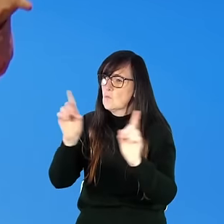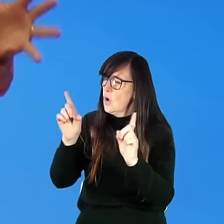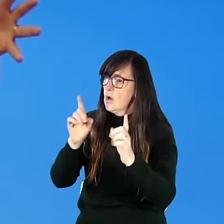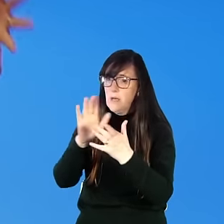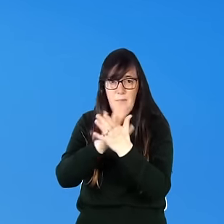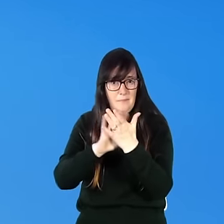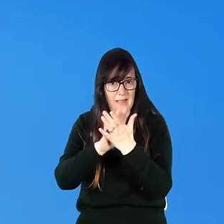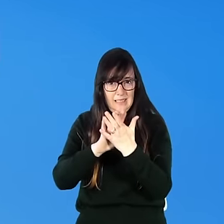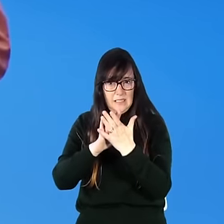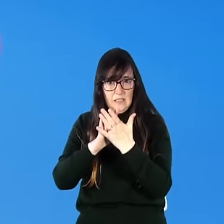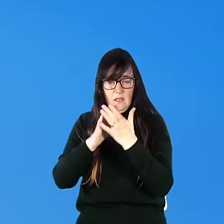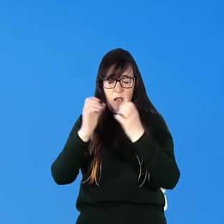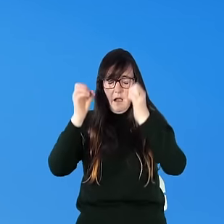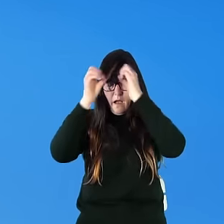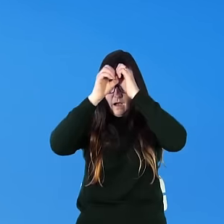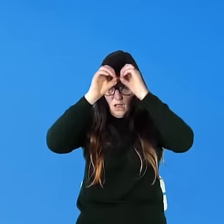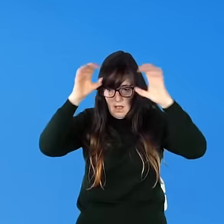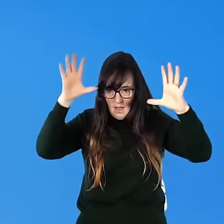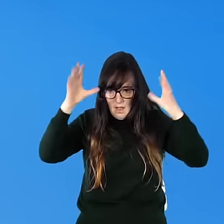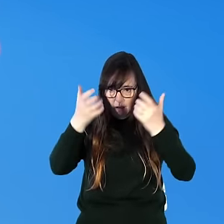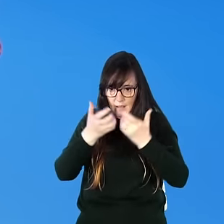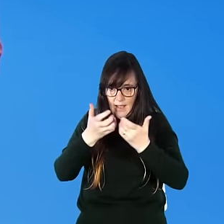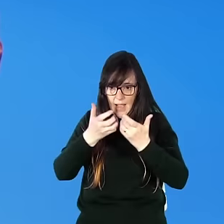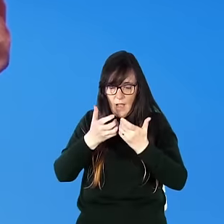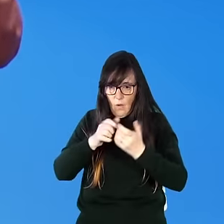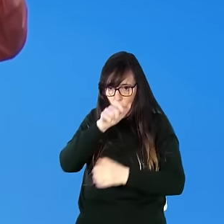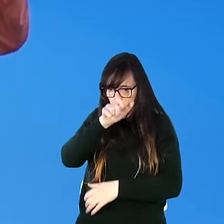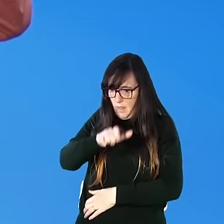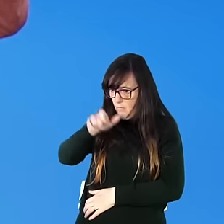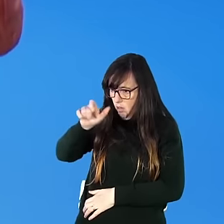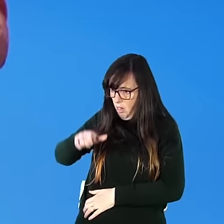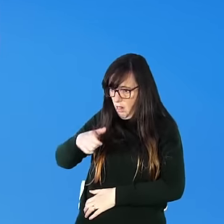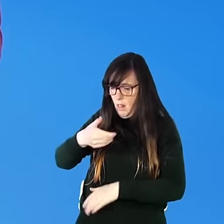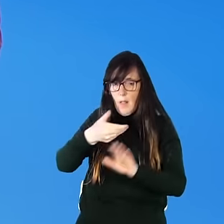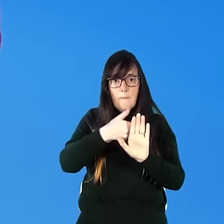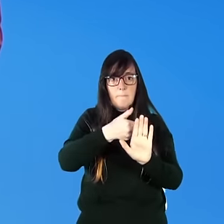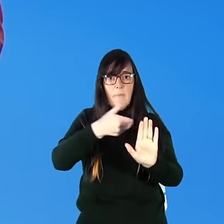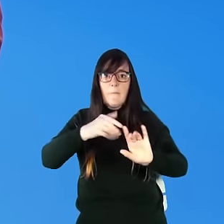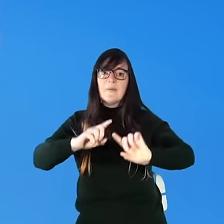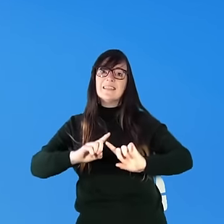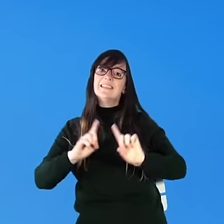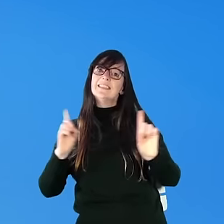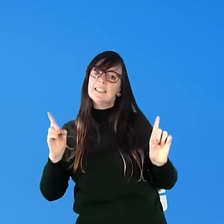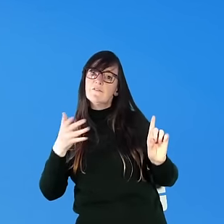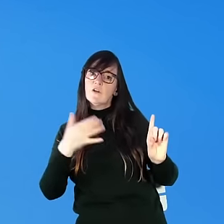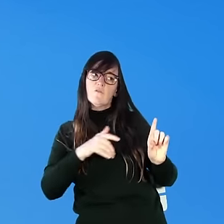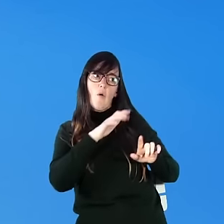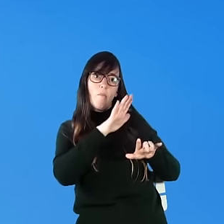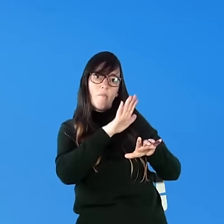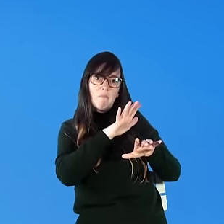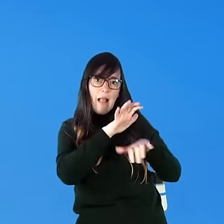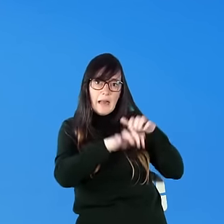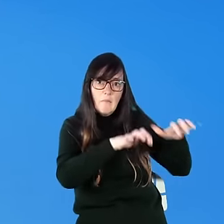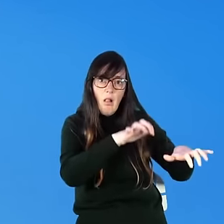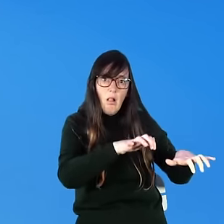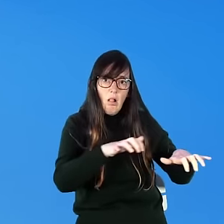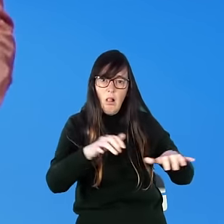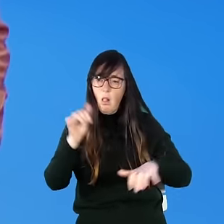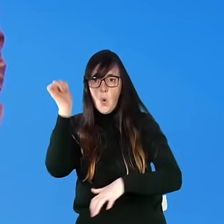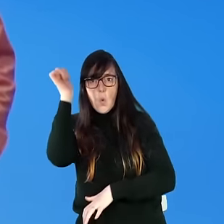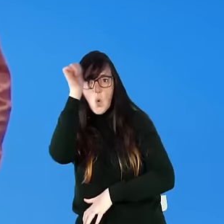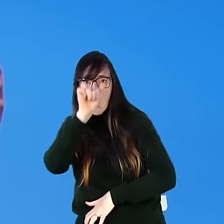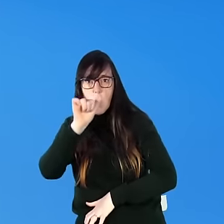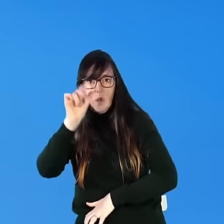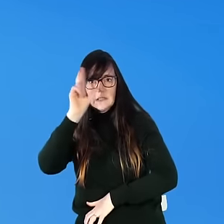set apart from the animal kingdom. So our intellect, our speech, our creativity are